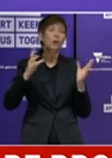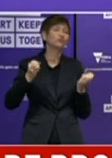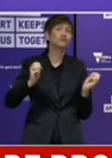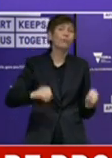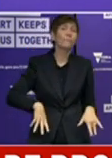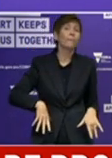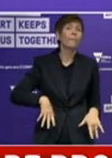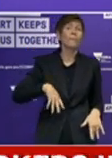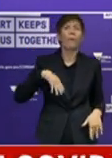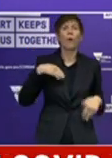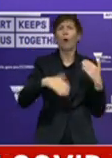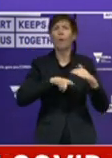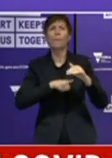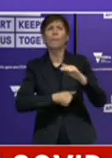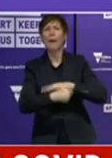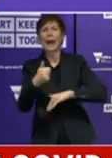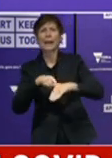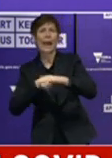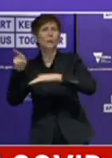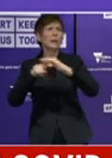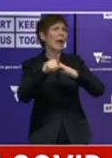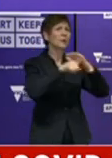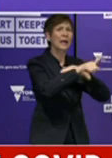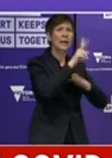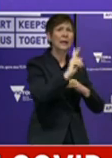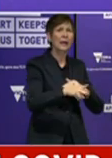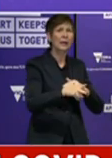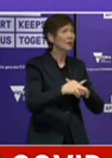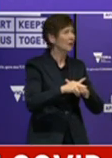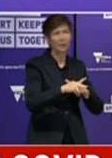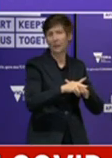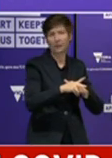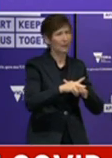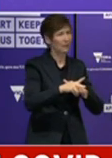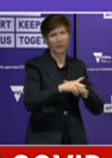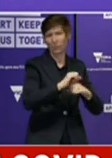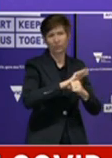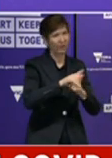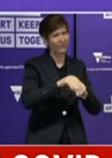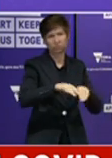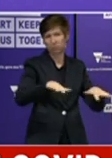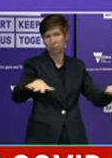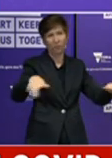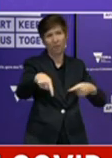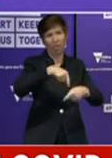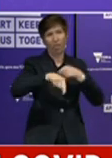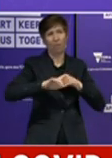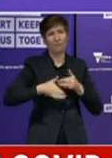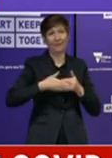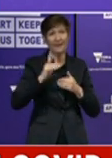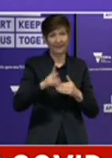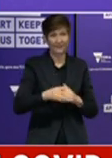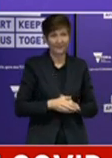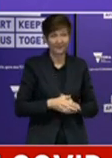in anything other than safe and steady steps. The rolling average, therefore, having updated you that